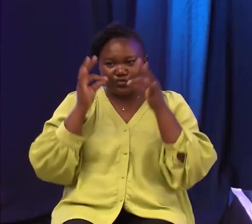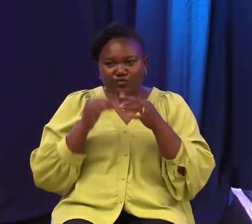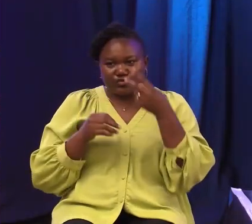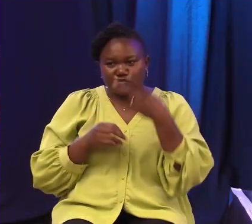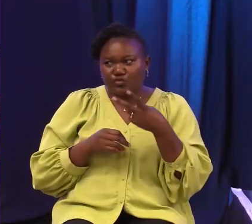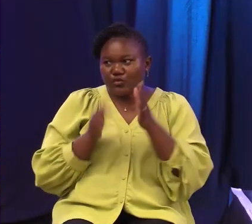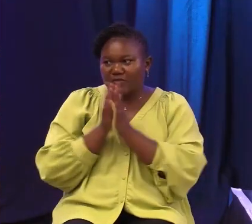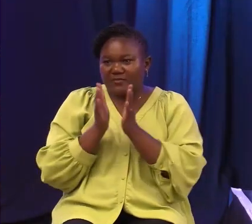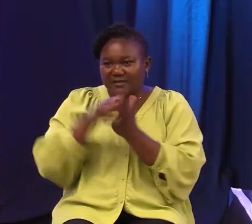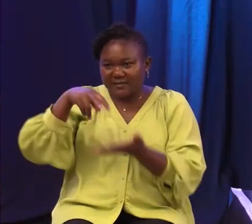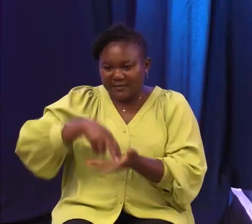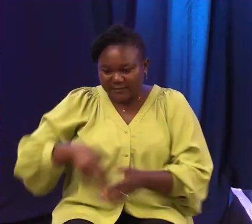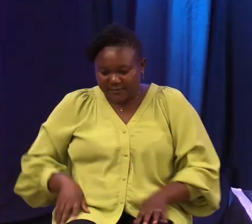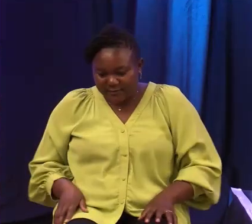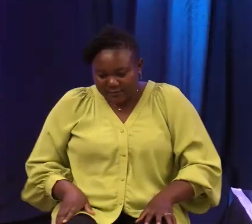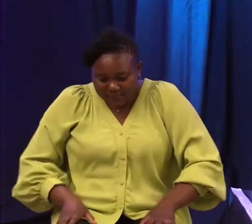please rise?